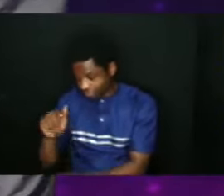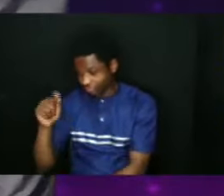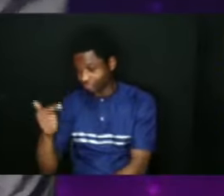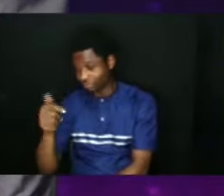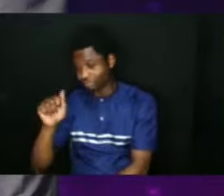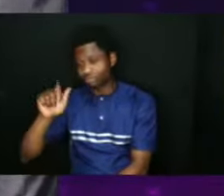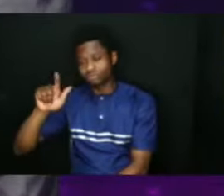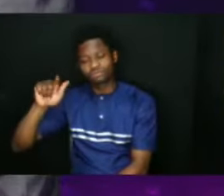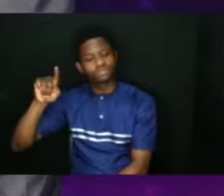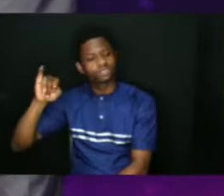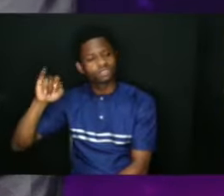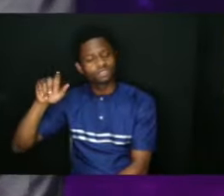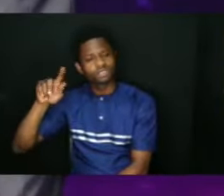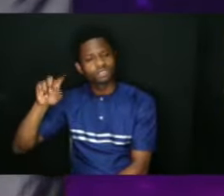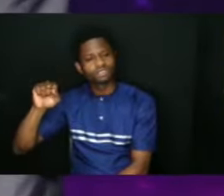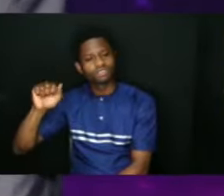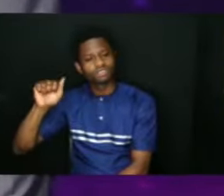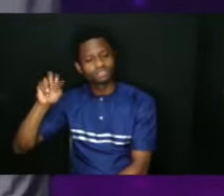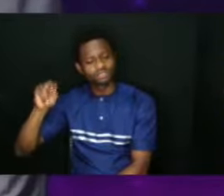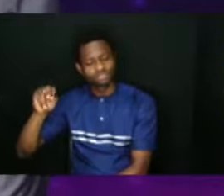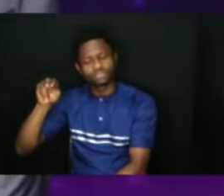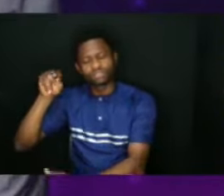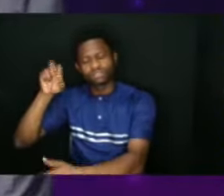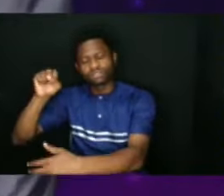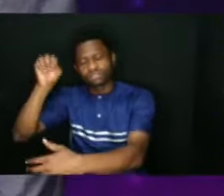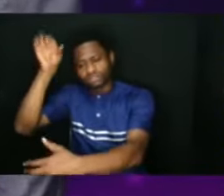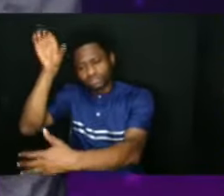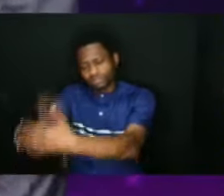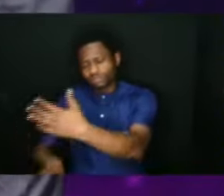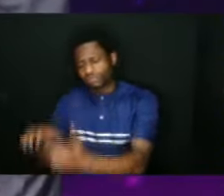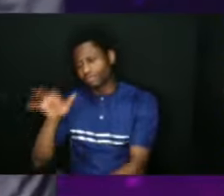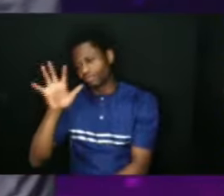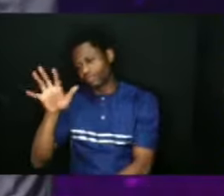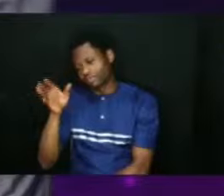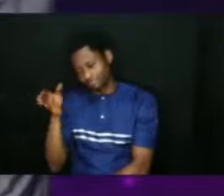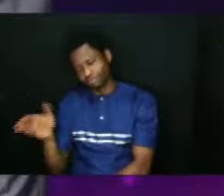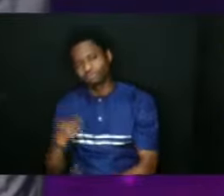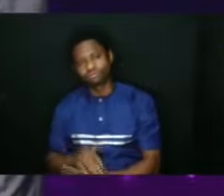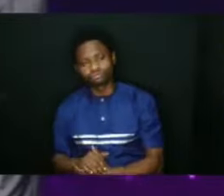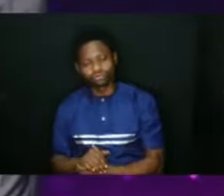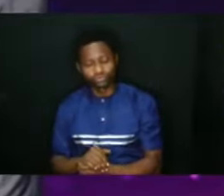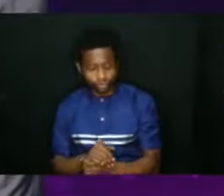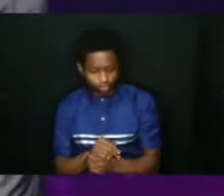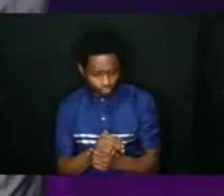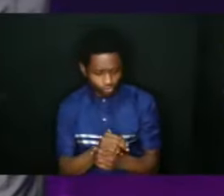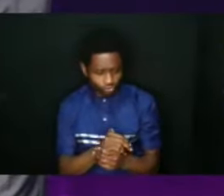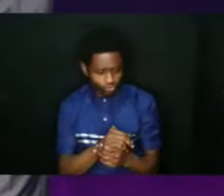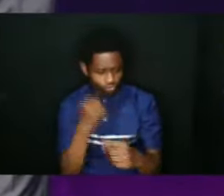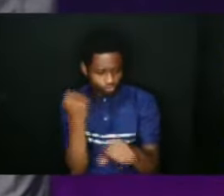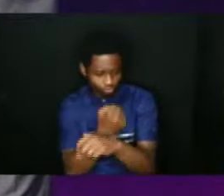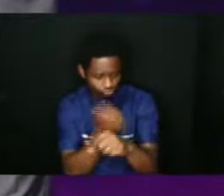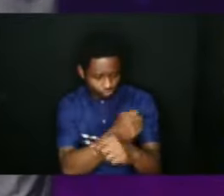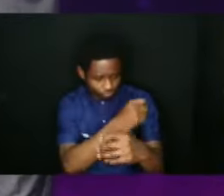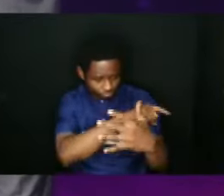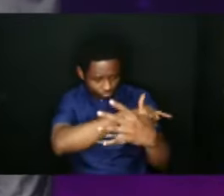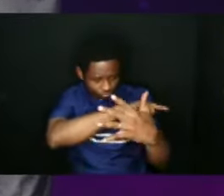ni mu a ye hu no Galatians 4 ma etinum no. So we look at the first precious stone. Number one, it's called ruby.